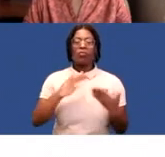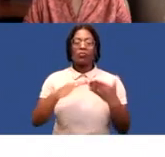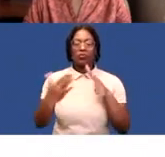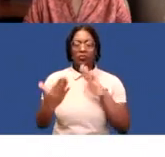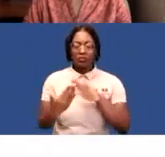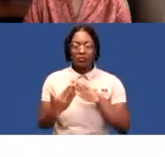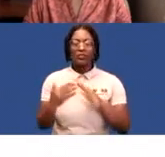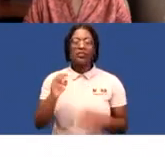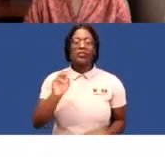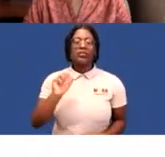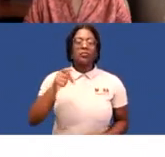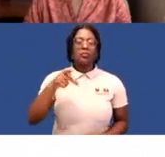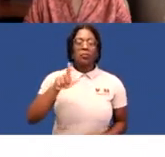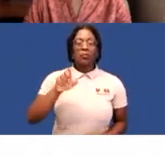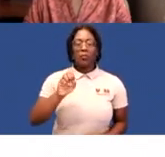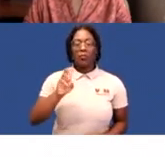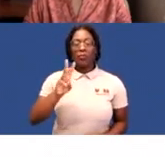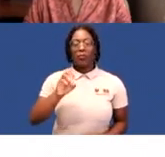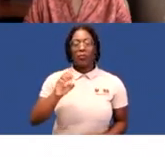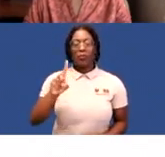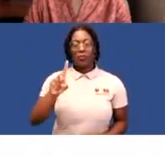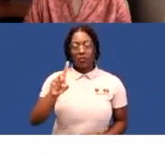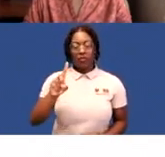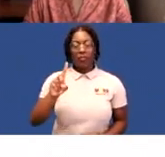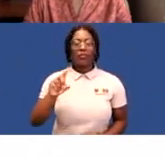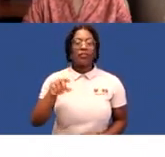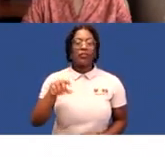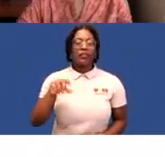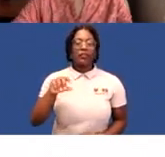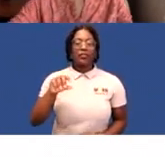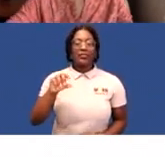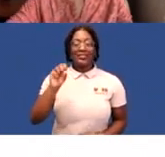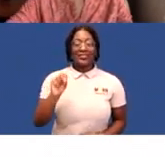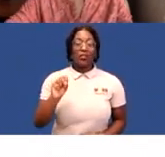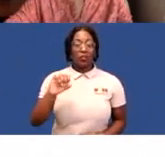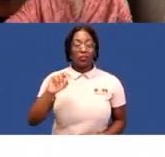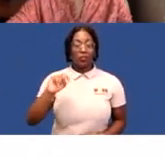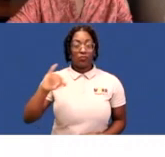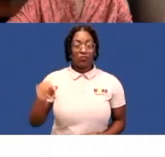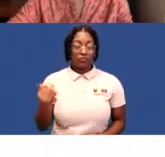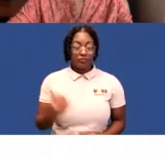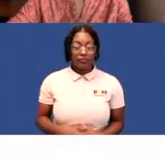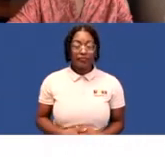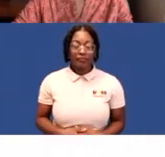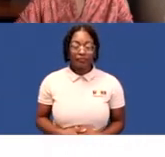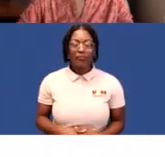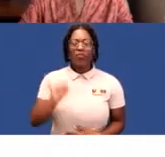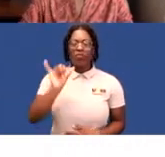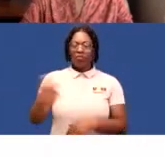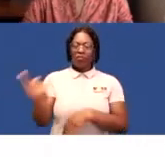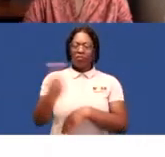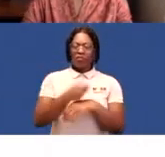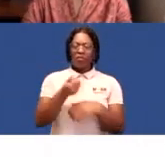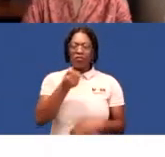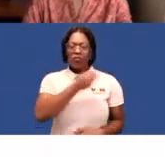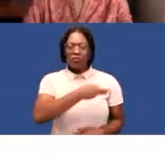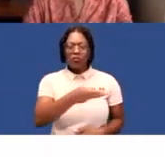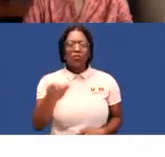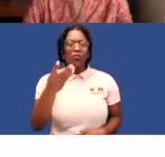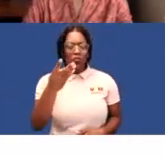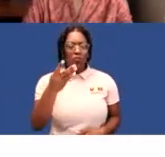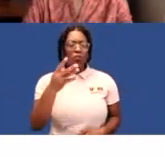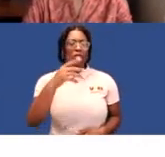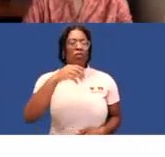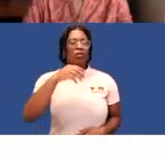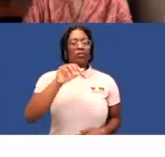New Jersey. On that day, several African American teenagers experienced the violence